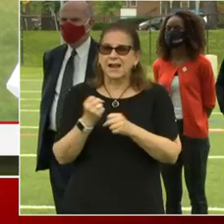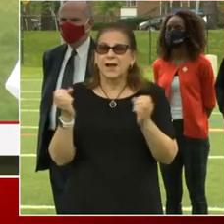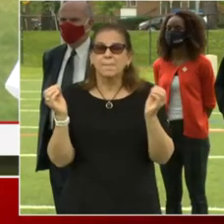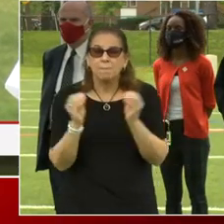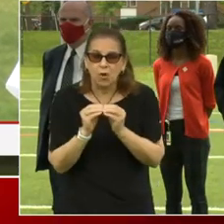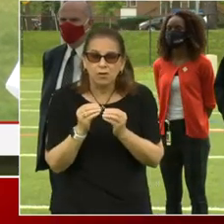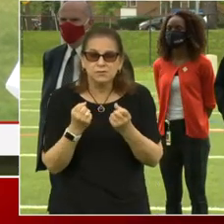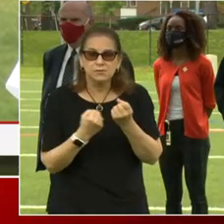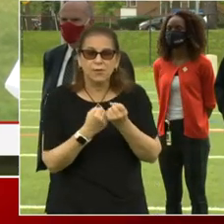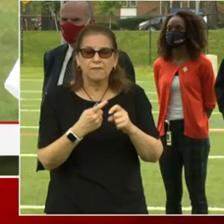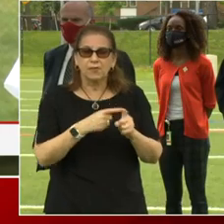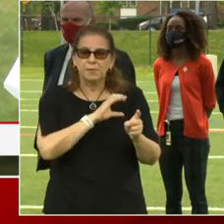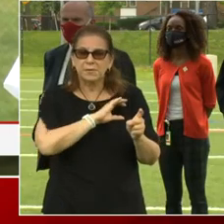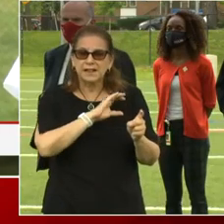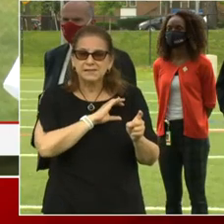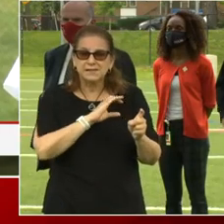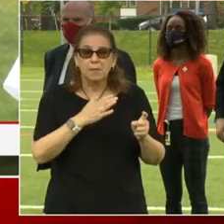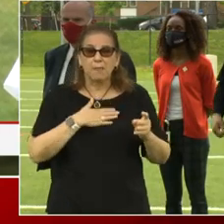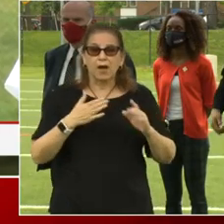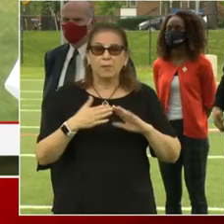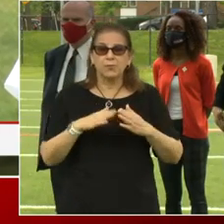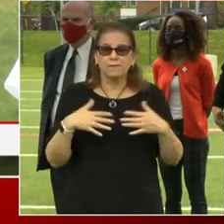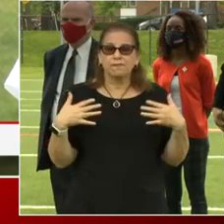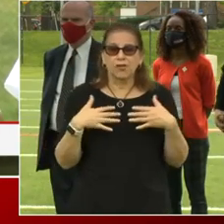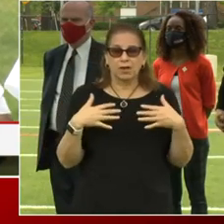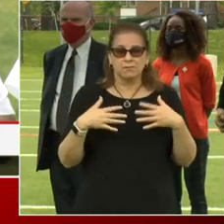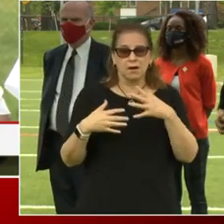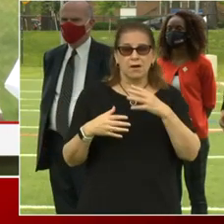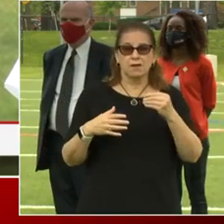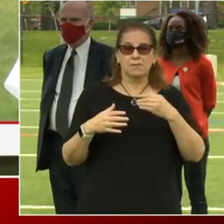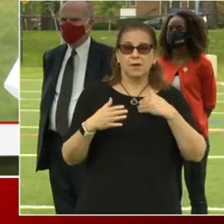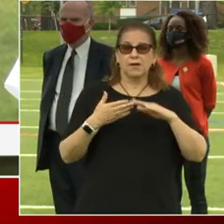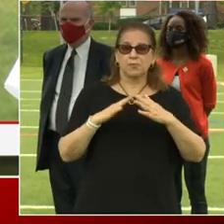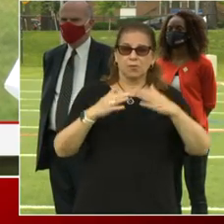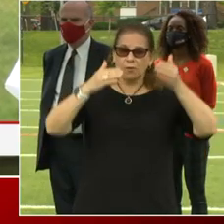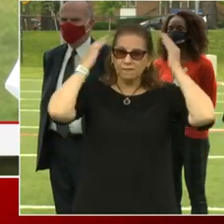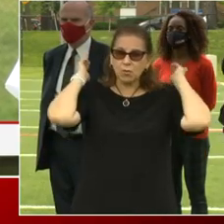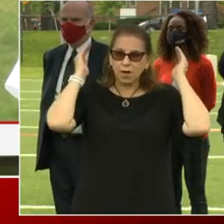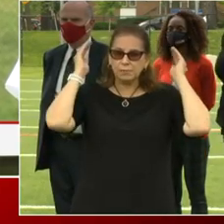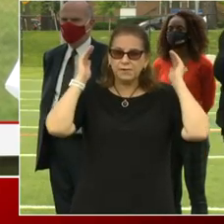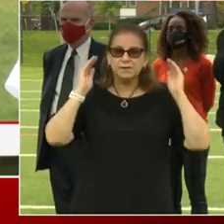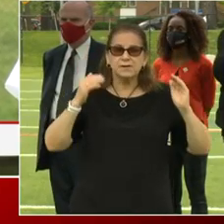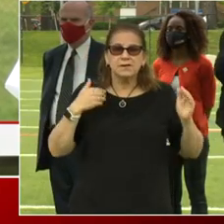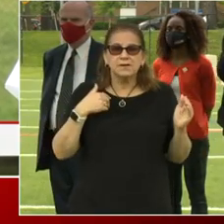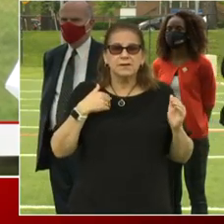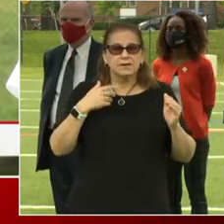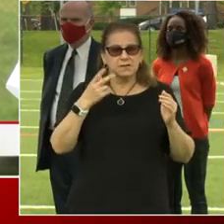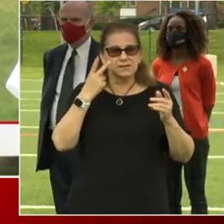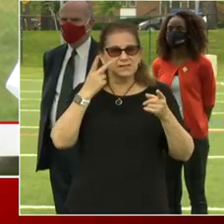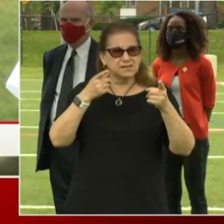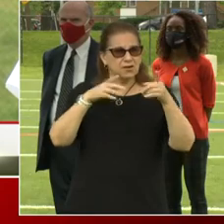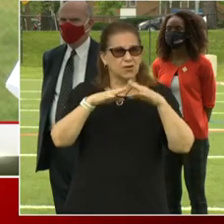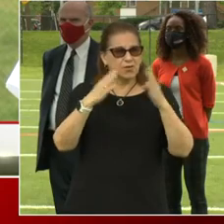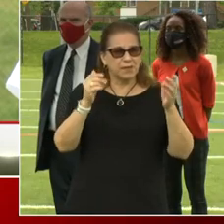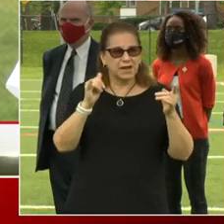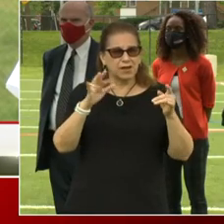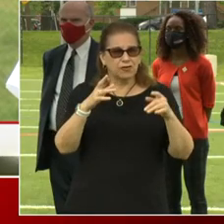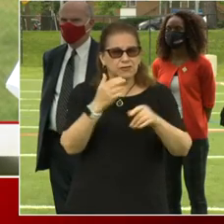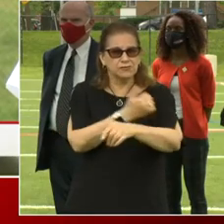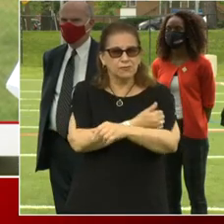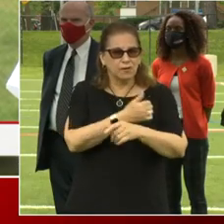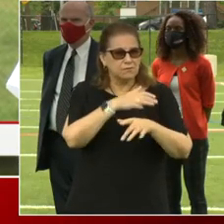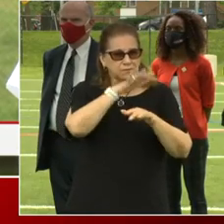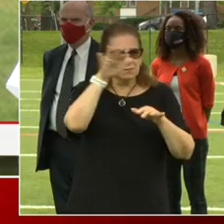my community is afraid. They're overwhelming me with that. We don't see or get the support we need. Just